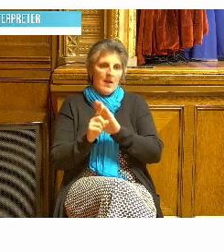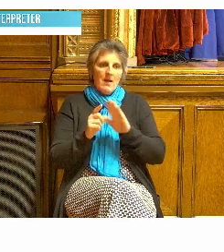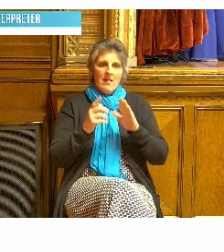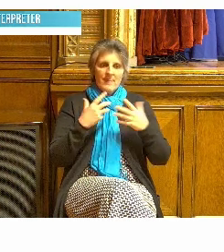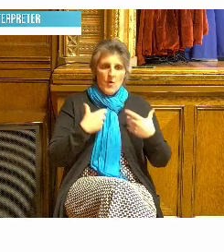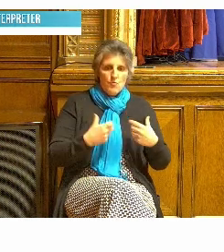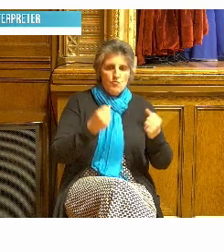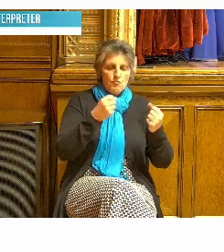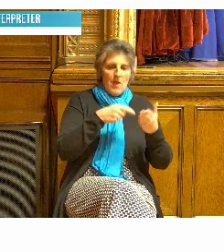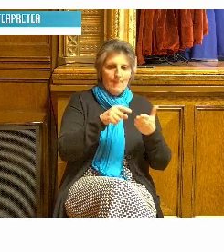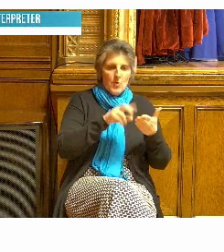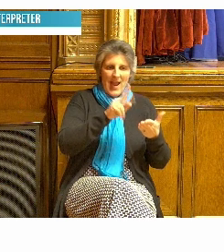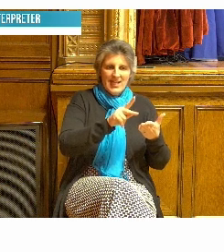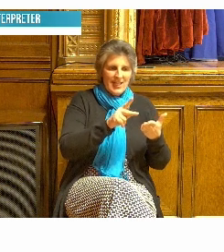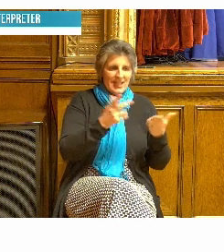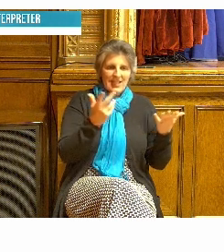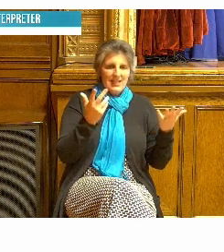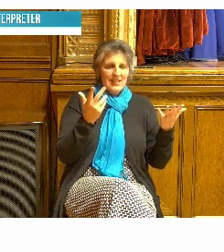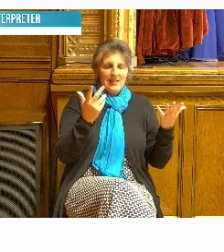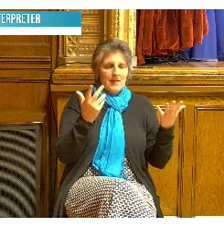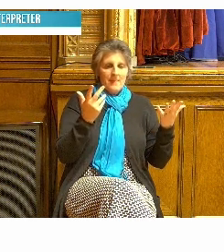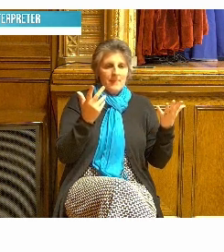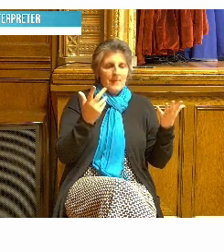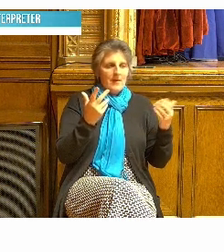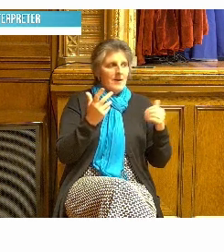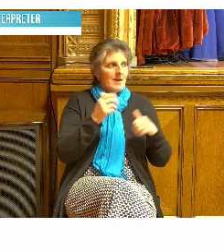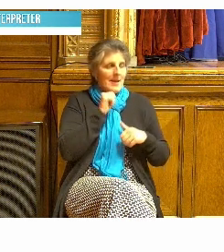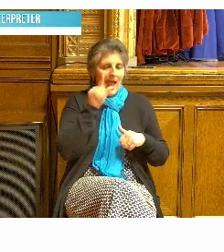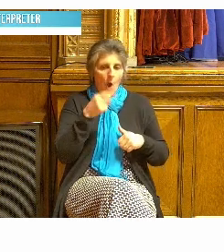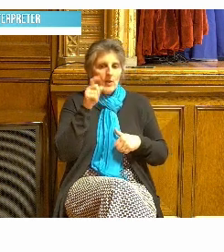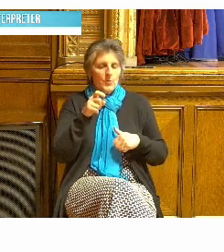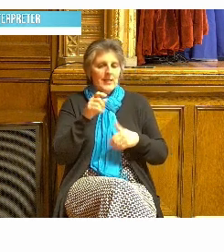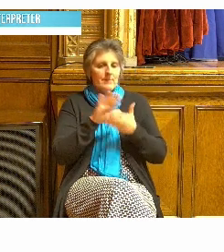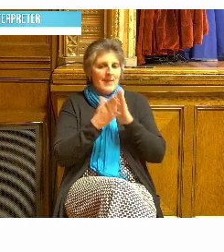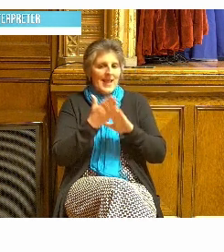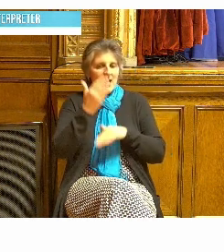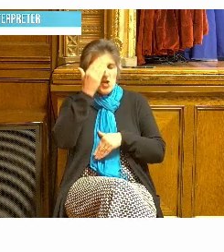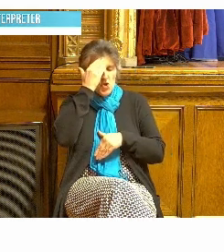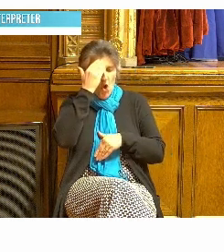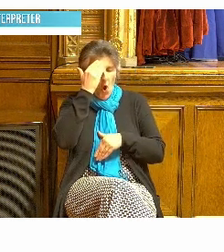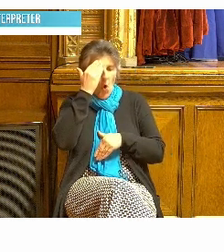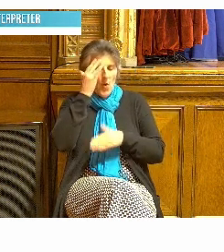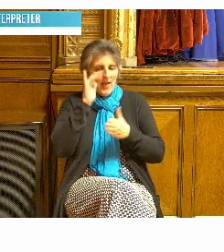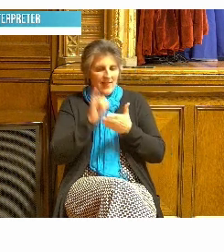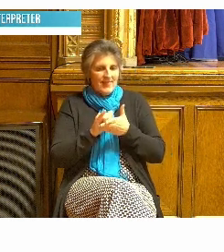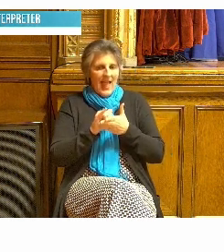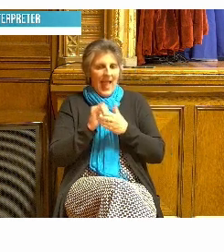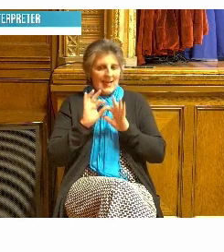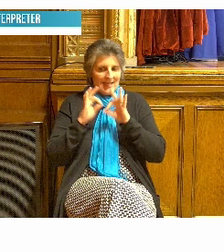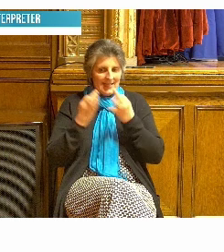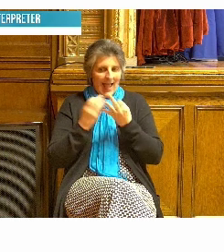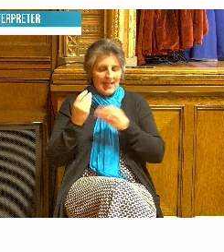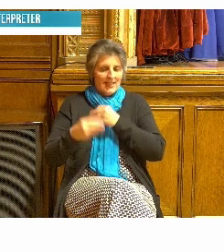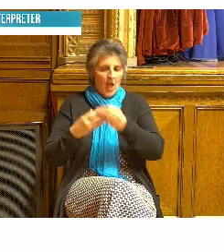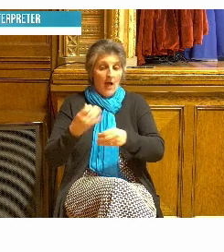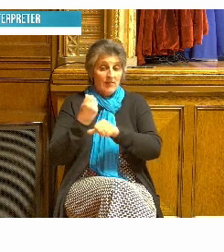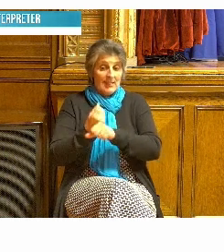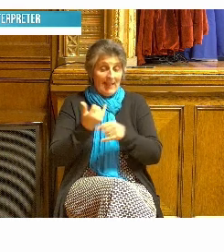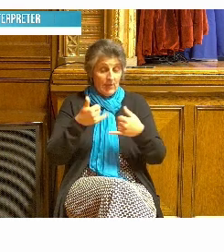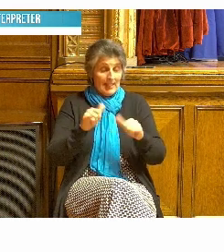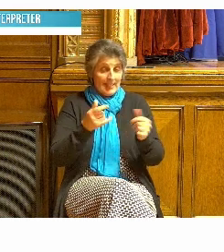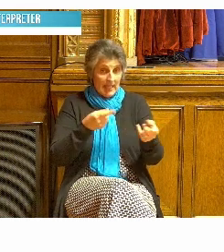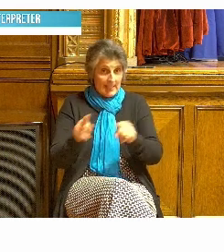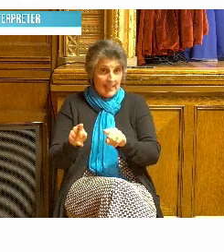out, not only do we need to make it known that descendants of slavery still